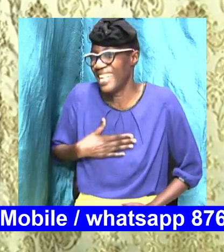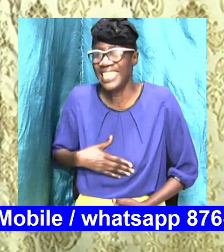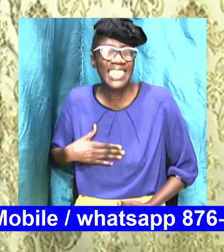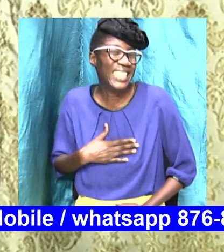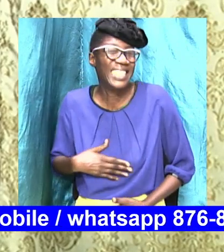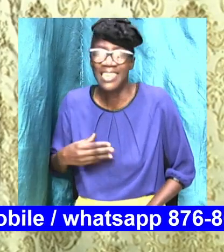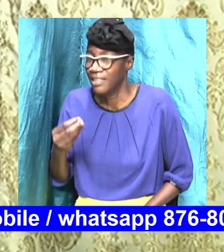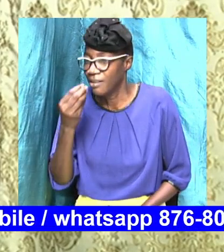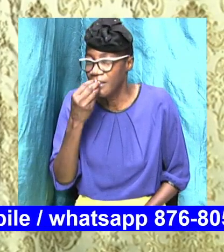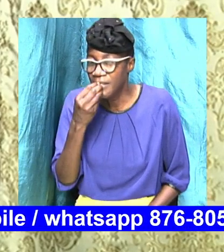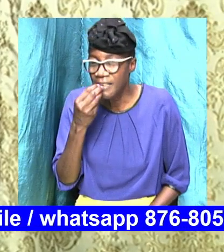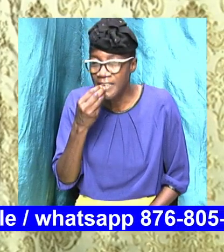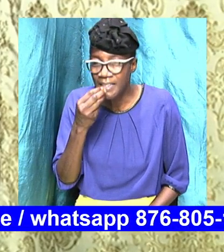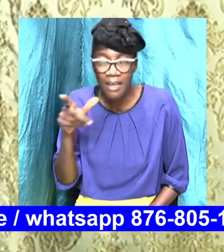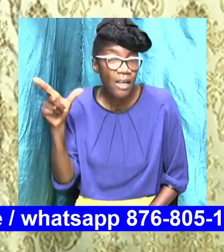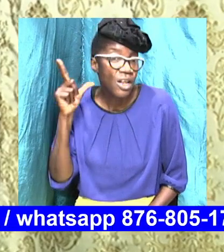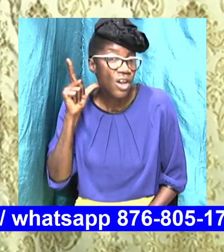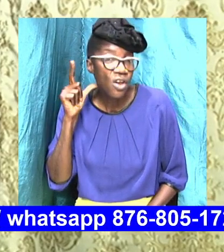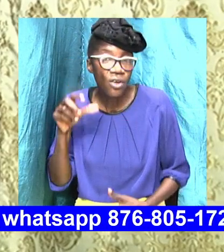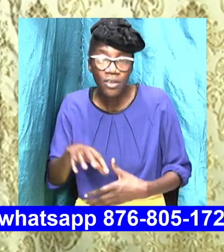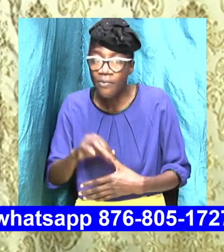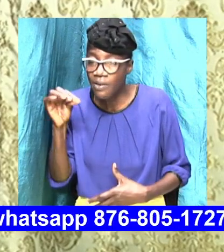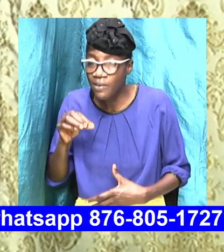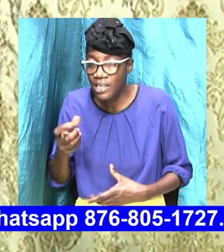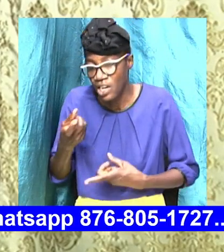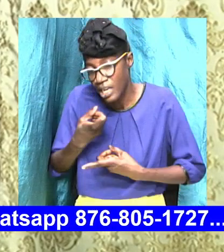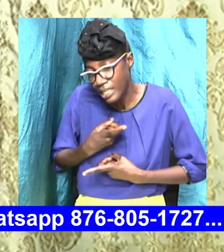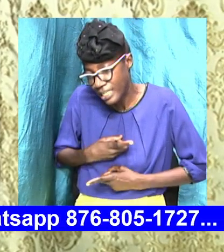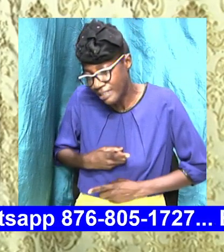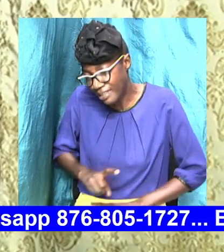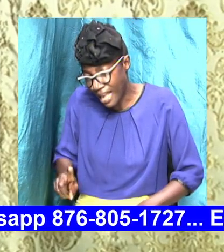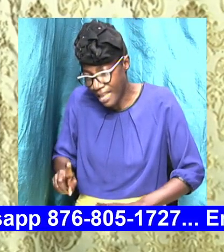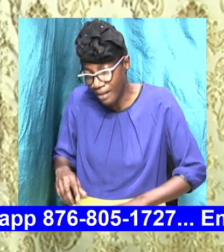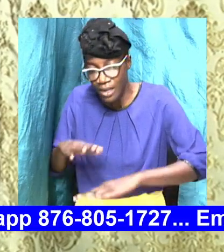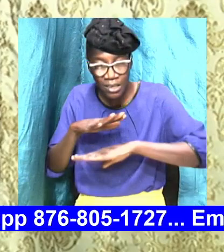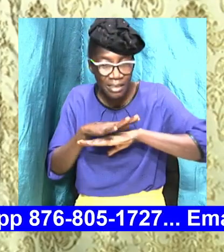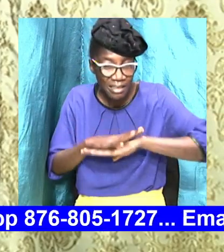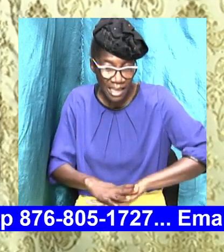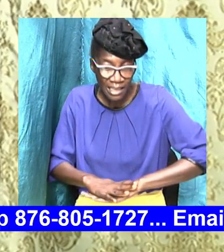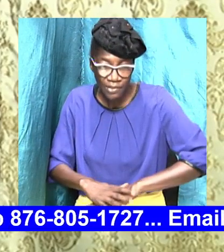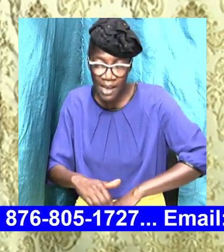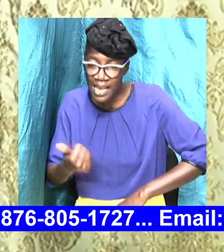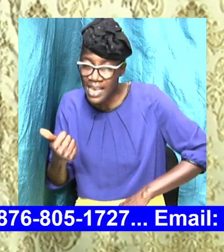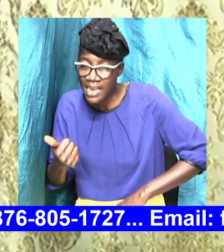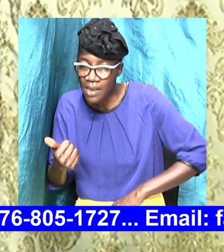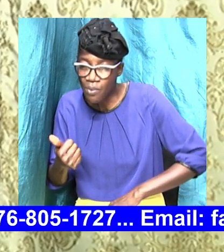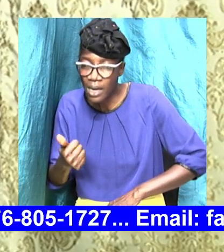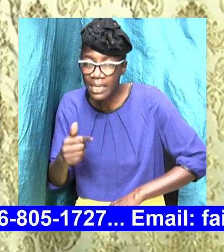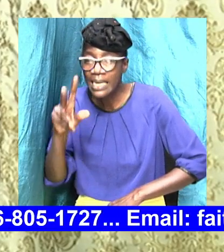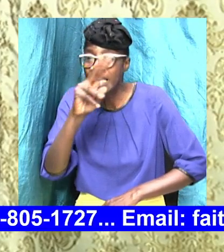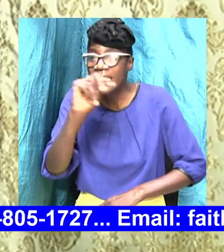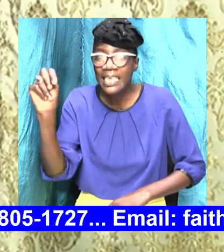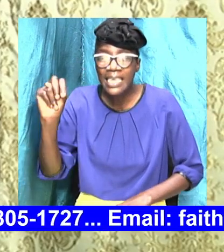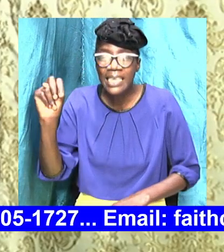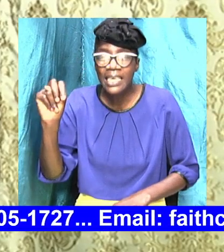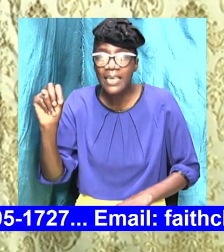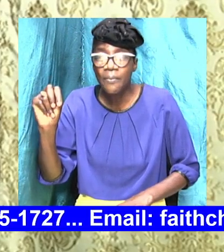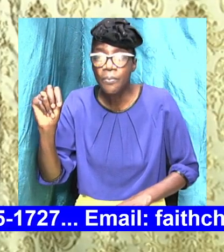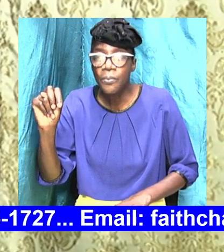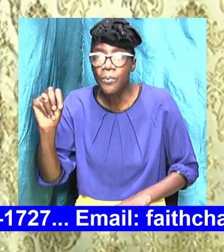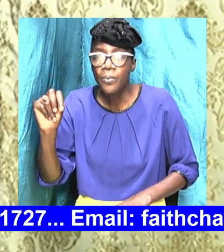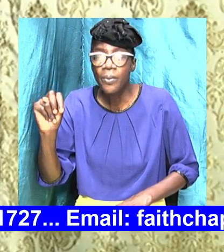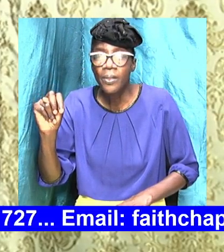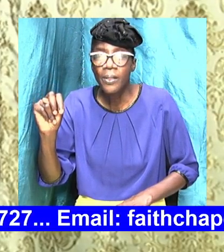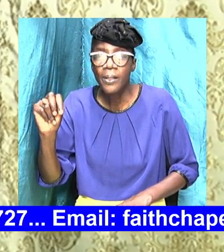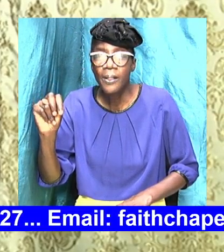as the lust of the flesh. The desires for that which satisfy anyone's physical needs. The fruit was also pleasing